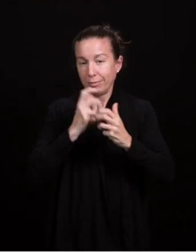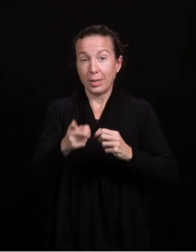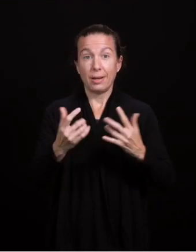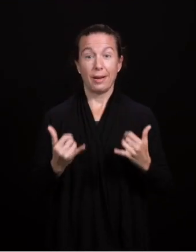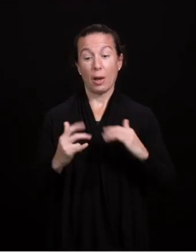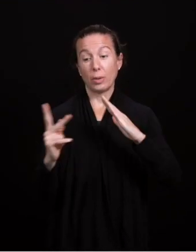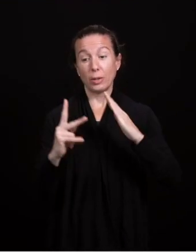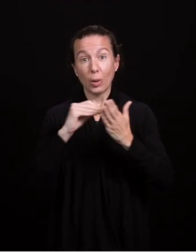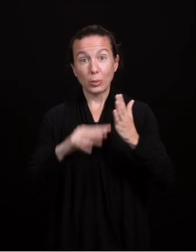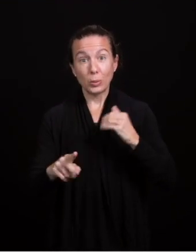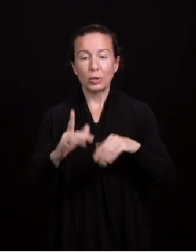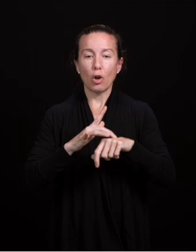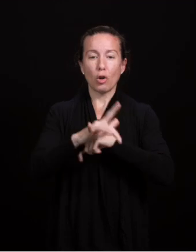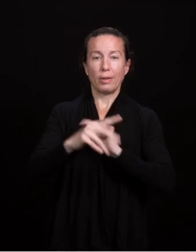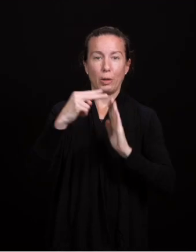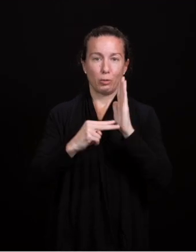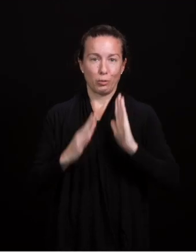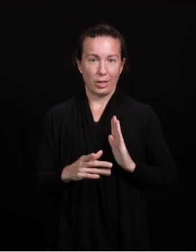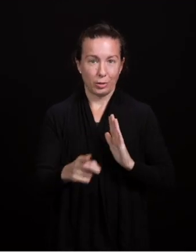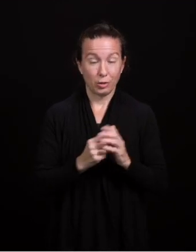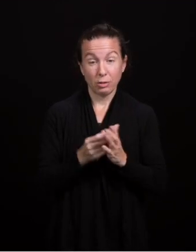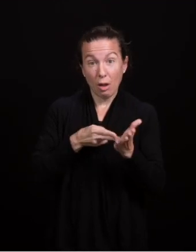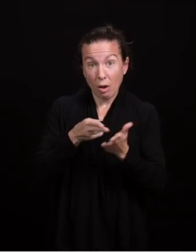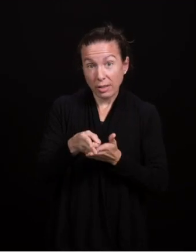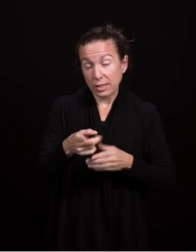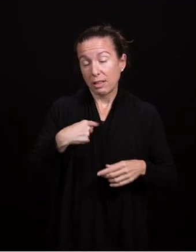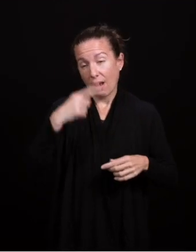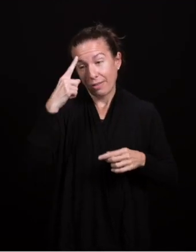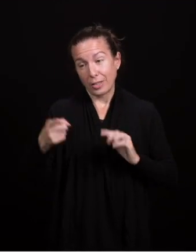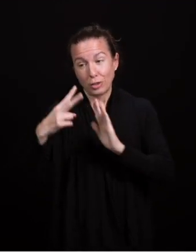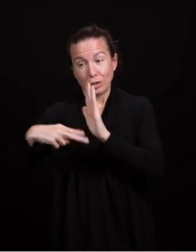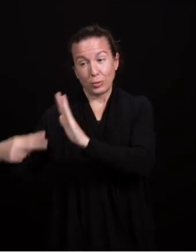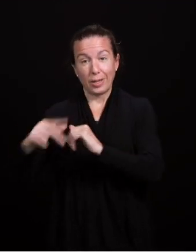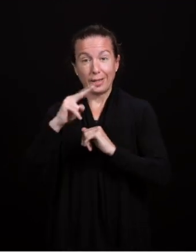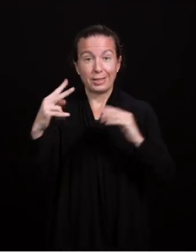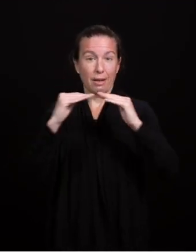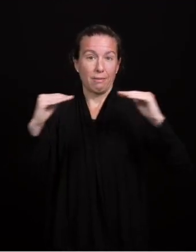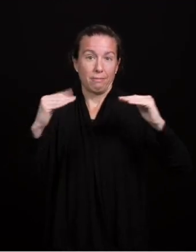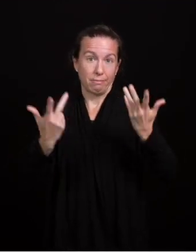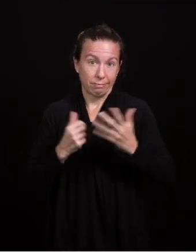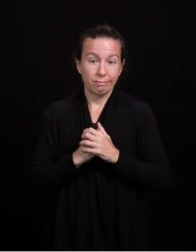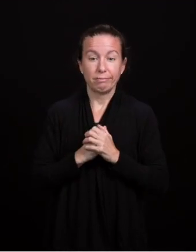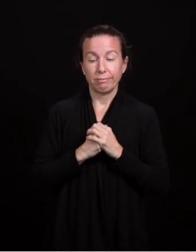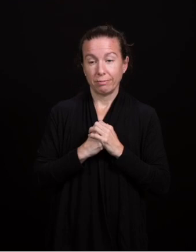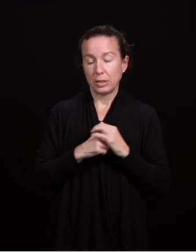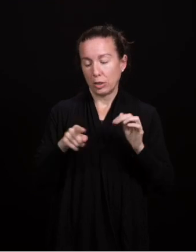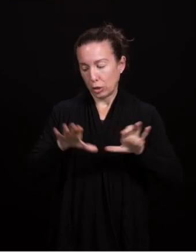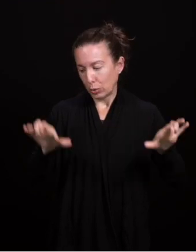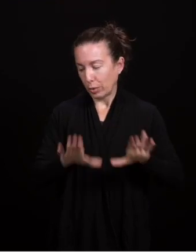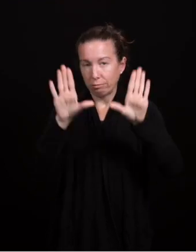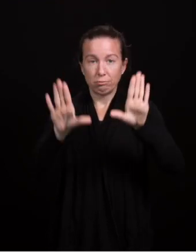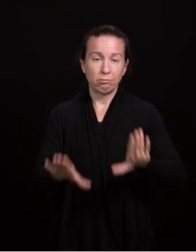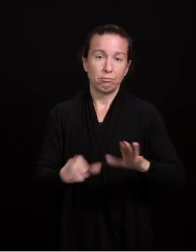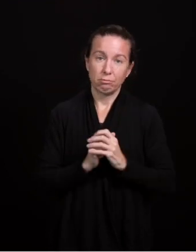kindergarten, and she's an early reader. And honestly, she's reading probably at a 2nd grade level. So she's doing